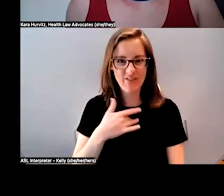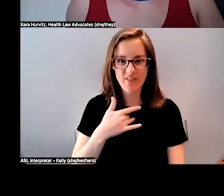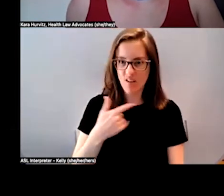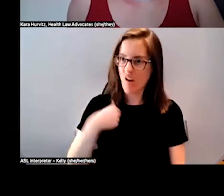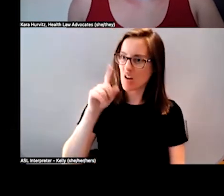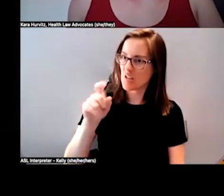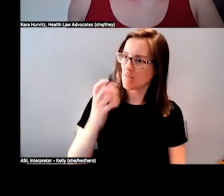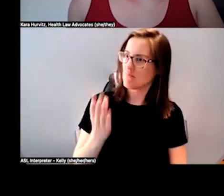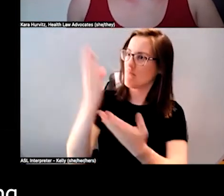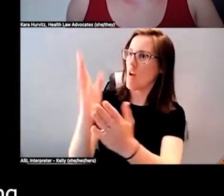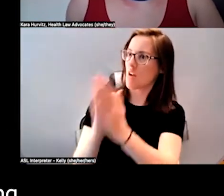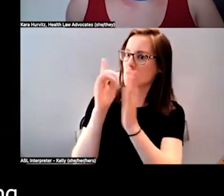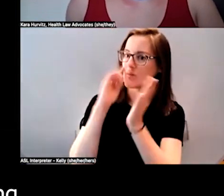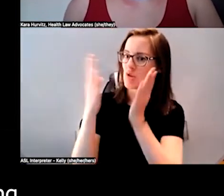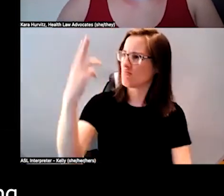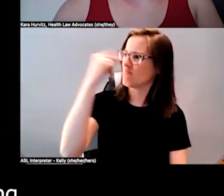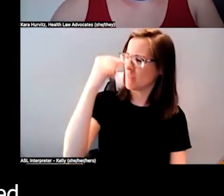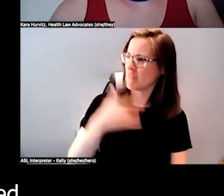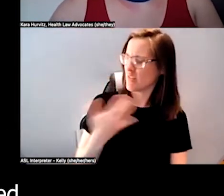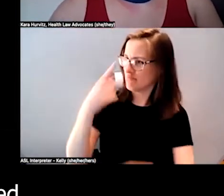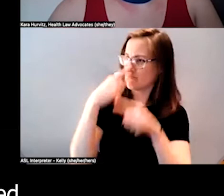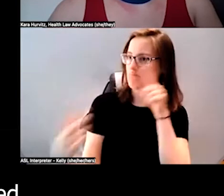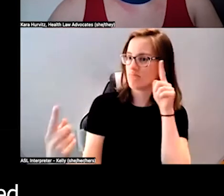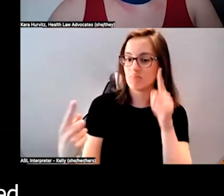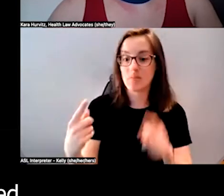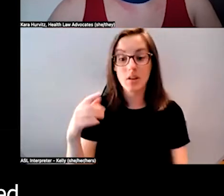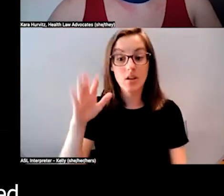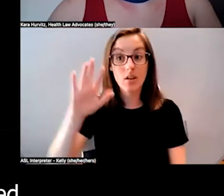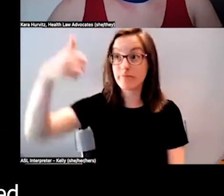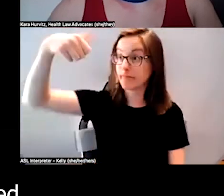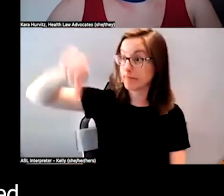The denial notice is supposed to say in writing why something was